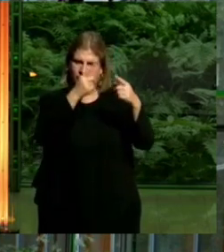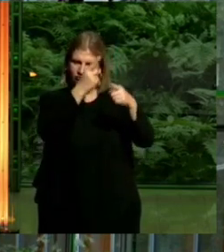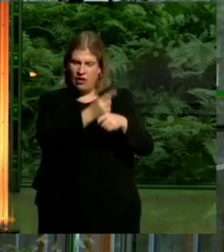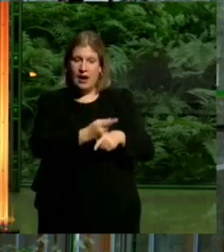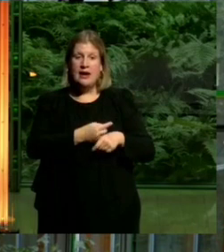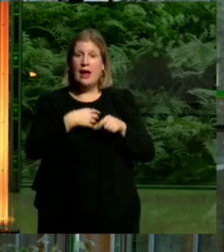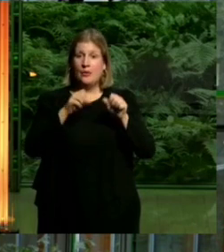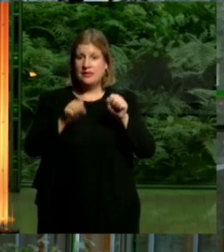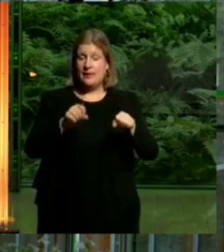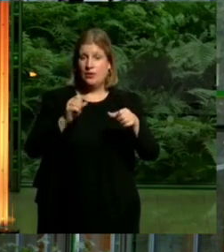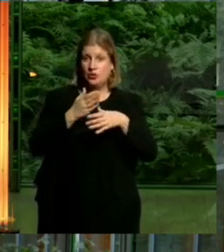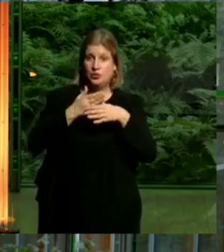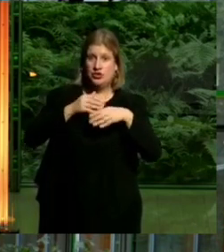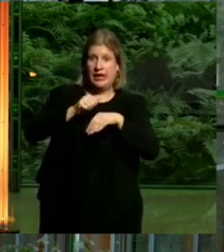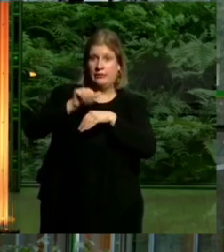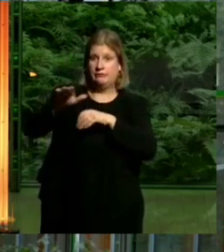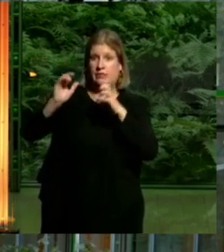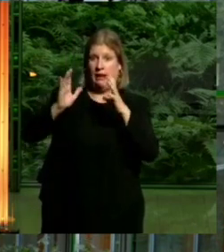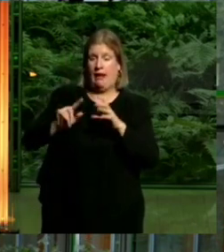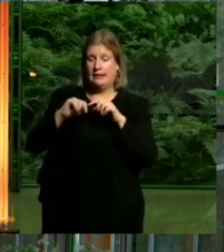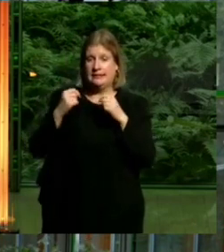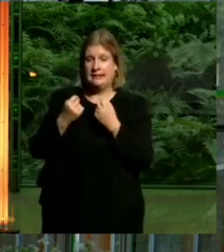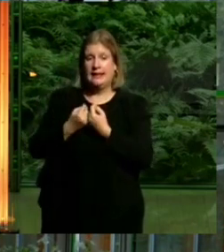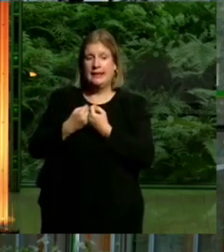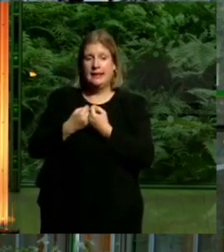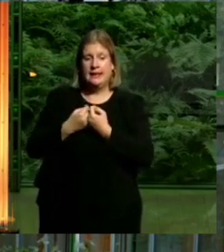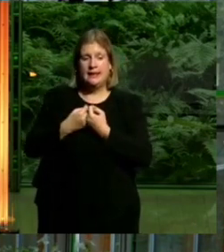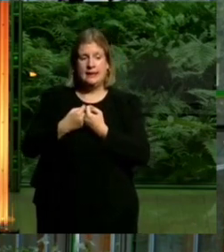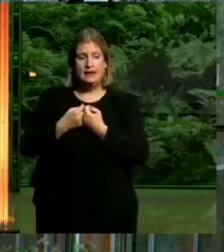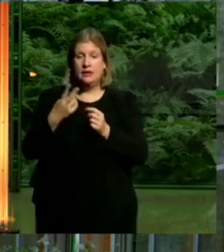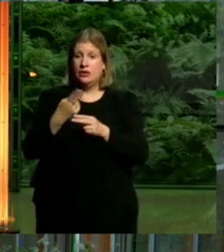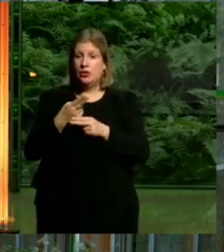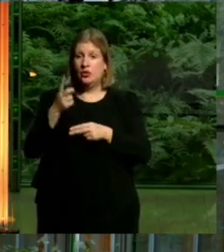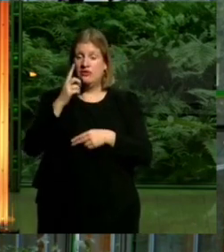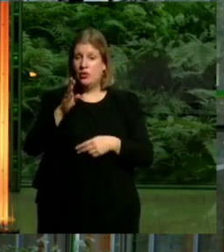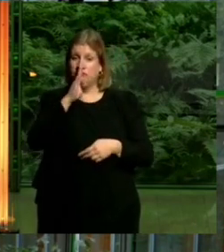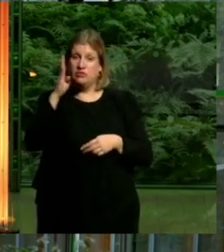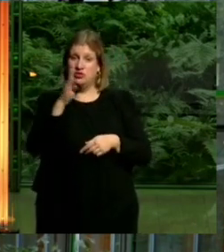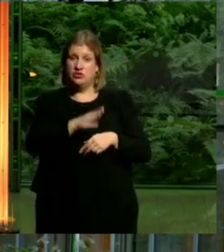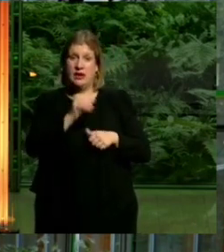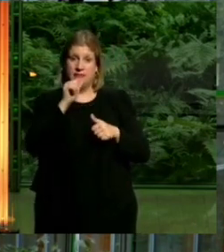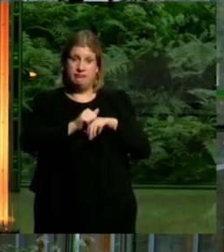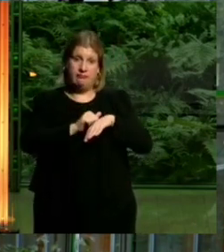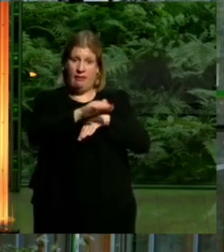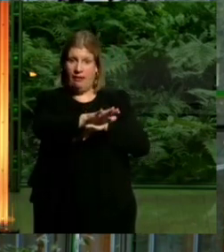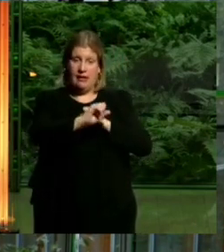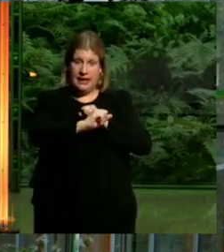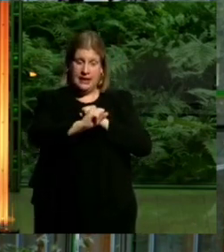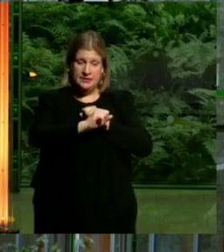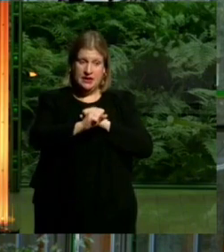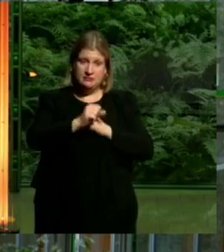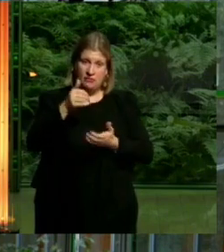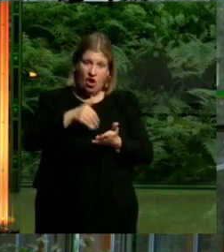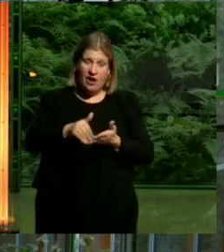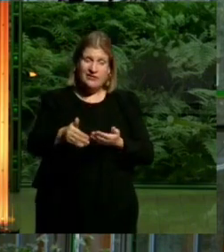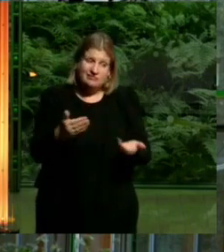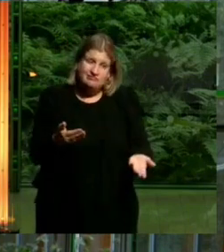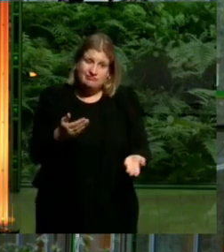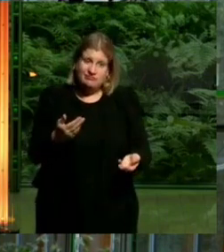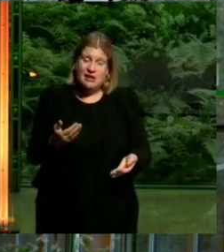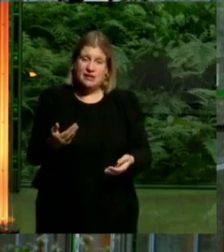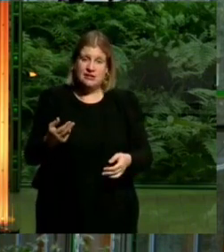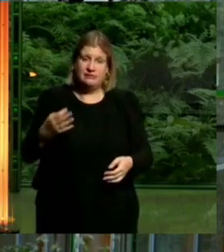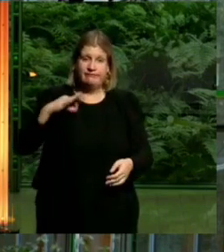a client team that they use this address cleaning for their direct mail campaign all the time. And it's actually a practically useful